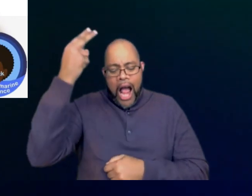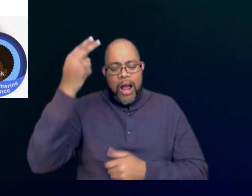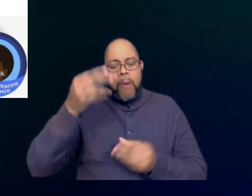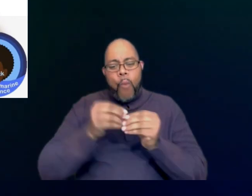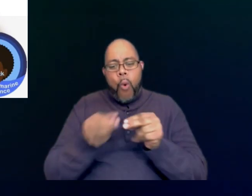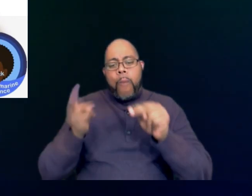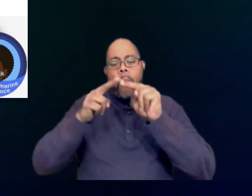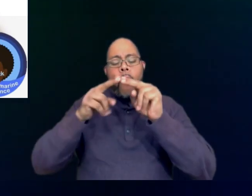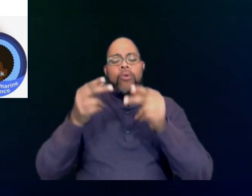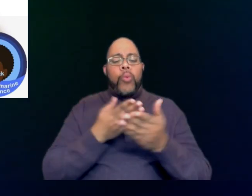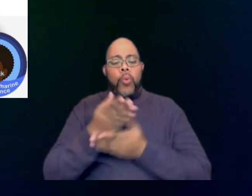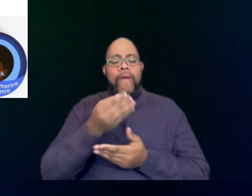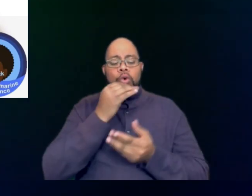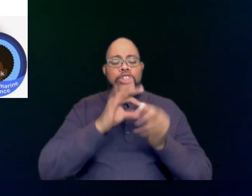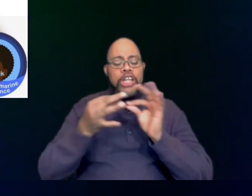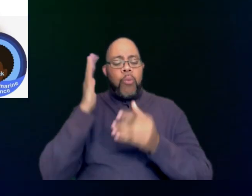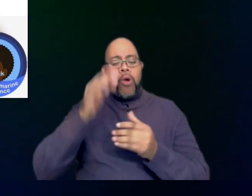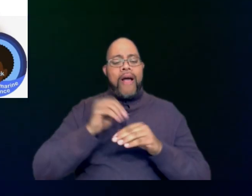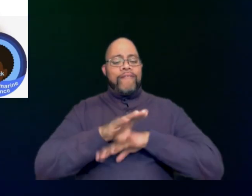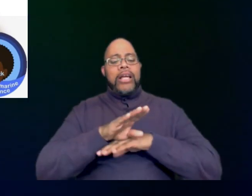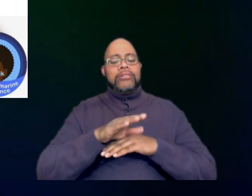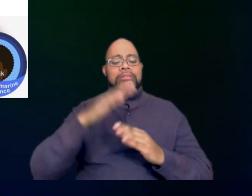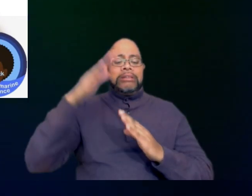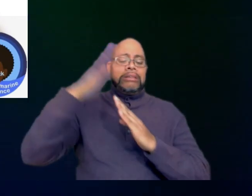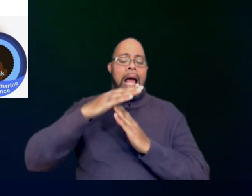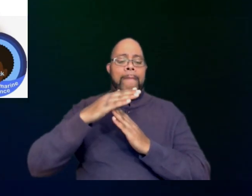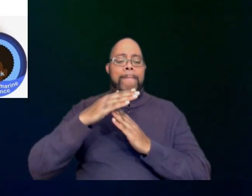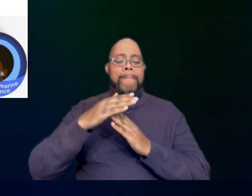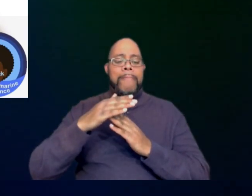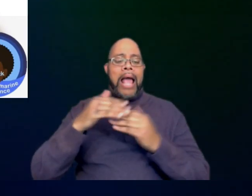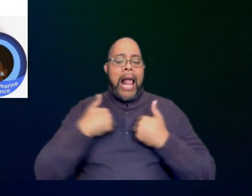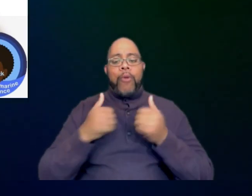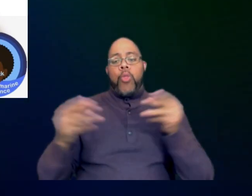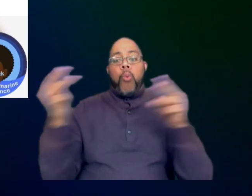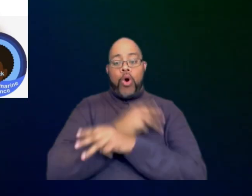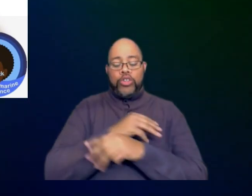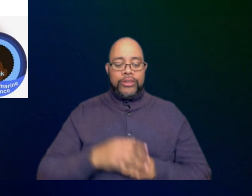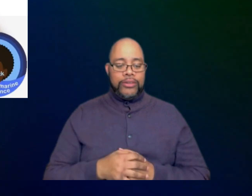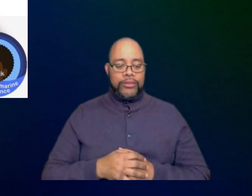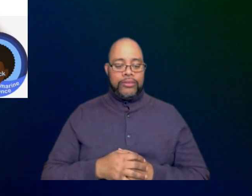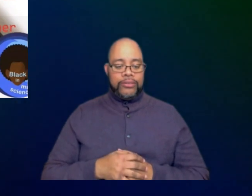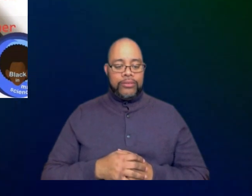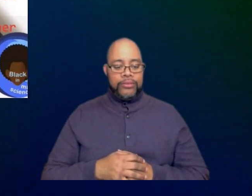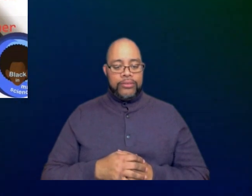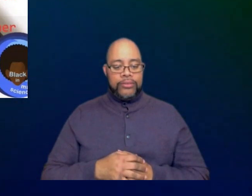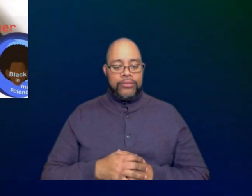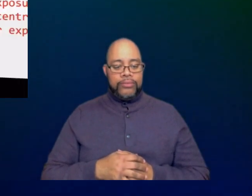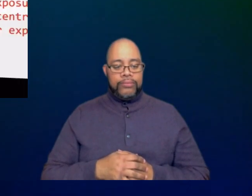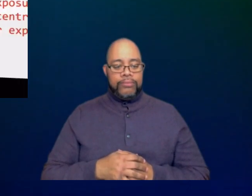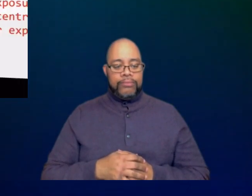higher and higher as you get through the food chain, and it's going to affect the top predator the worst.